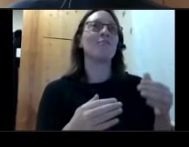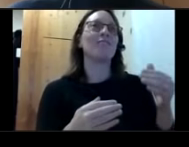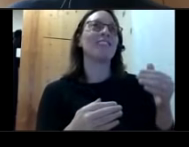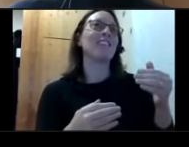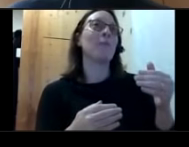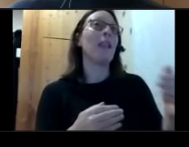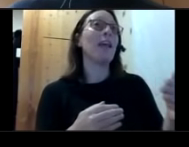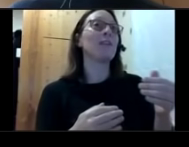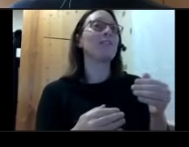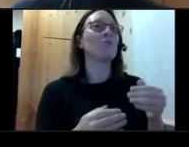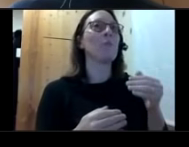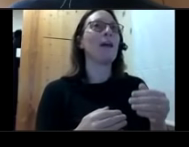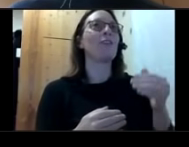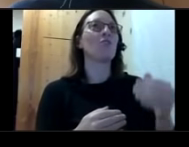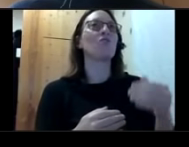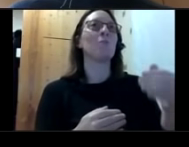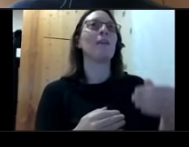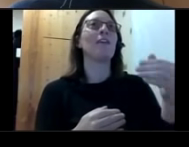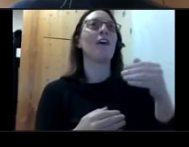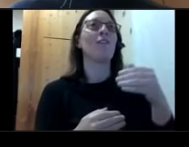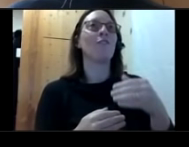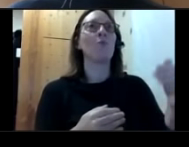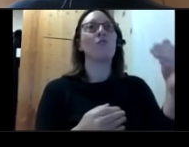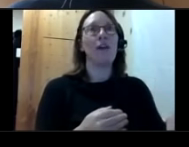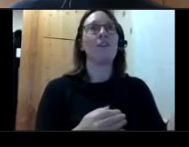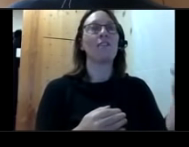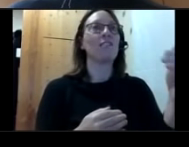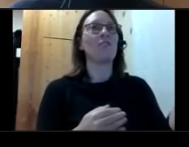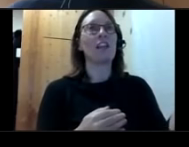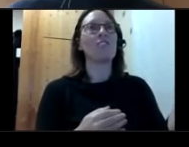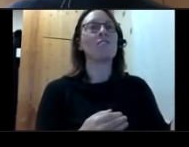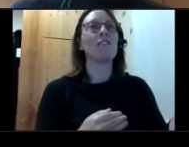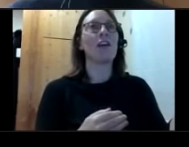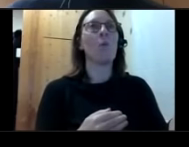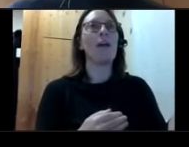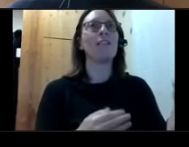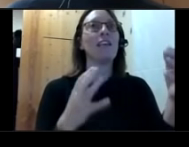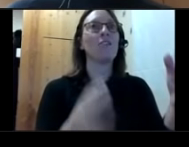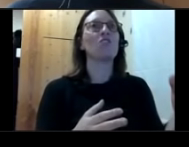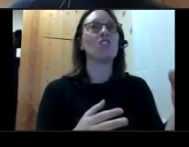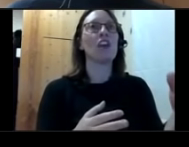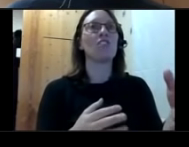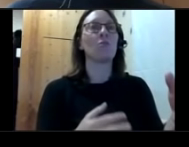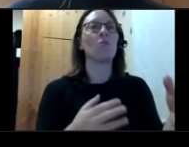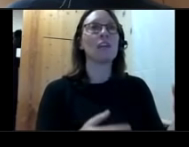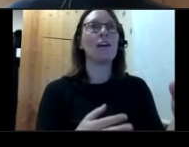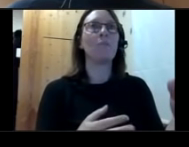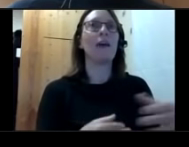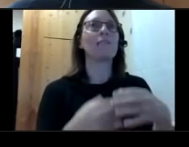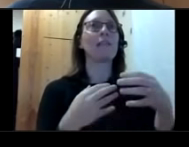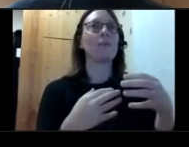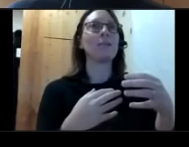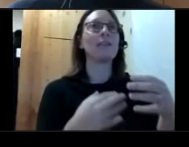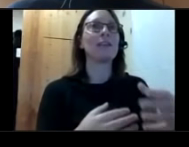view. This is a plan, but it's also a plan that's got to be forward forever because these regulations aren't going away. Technology changes all the